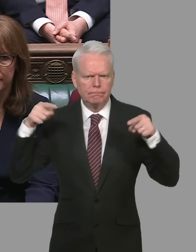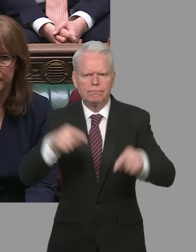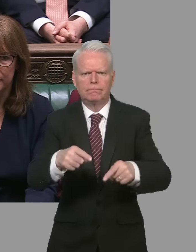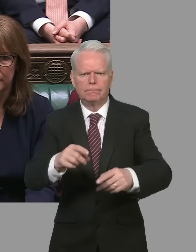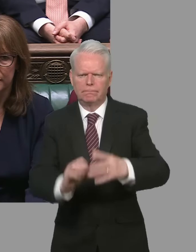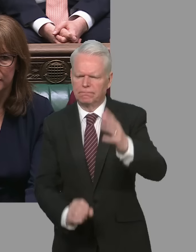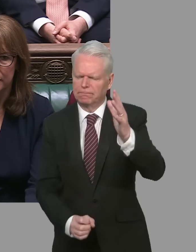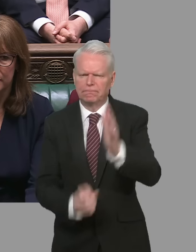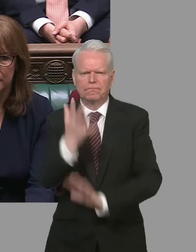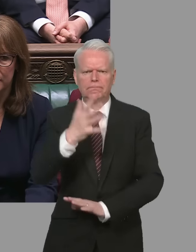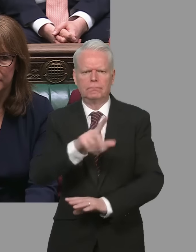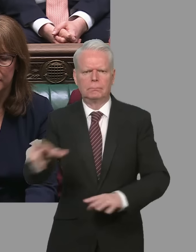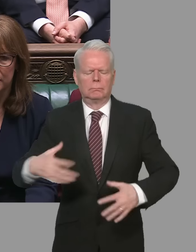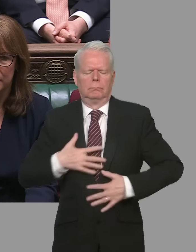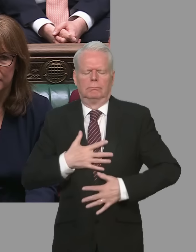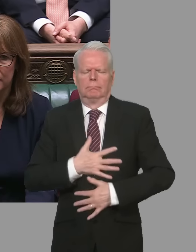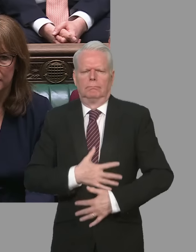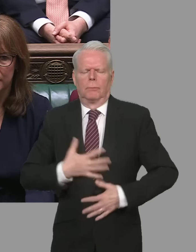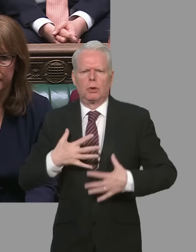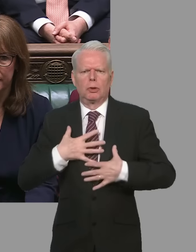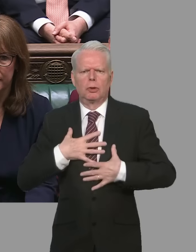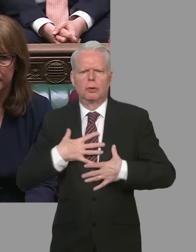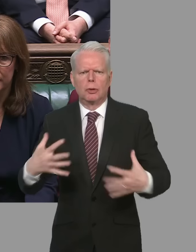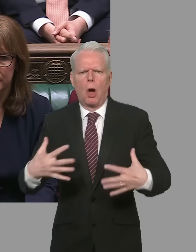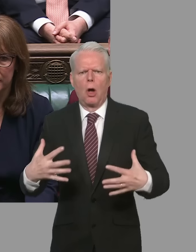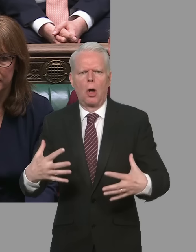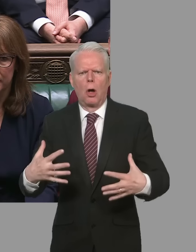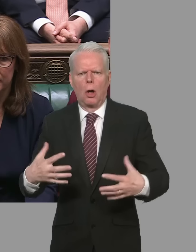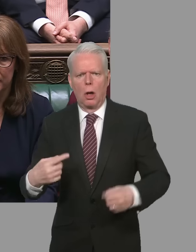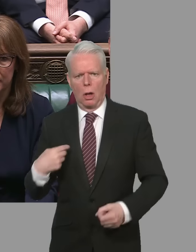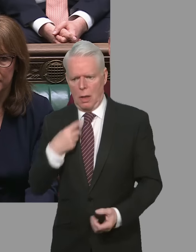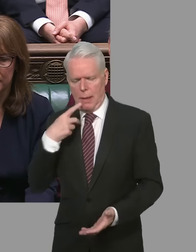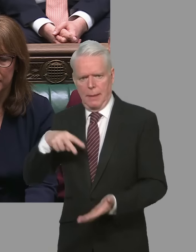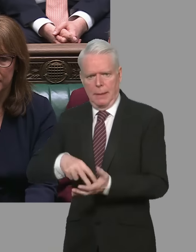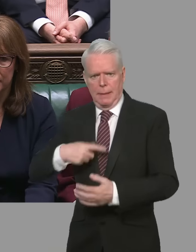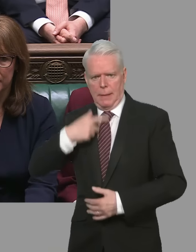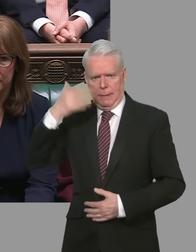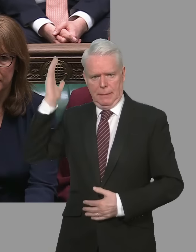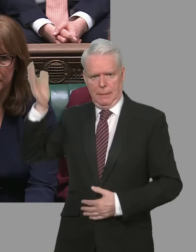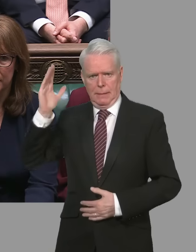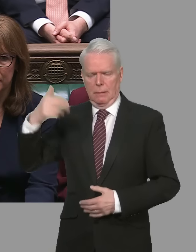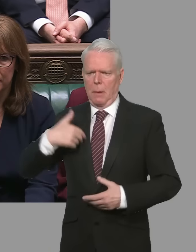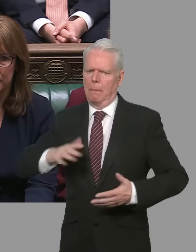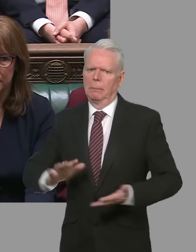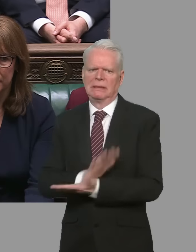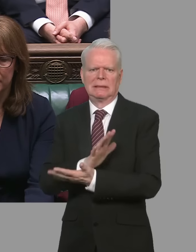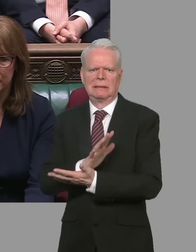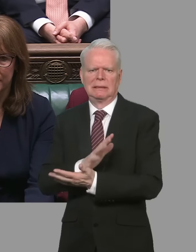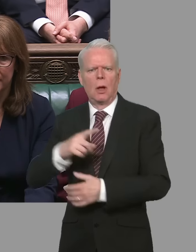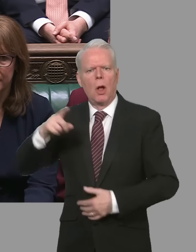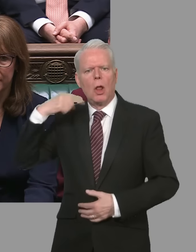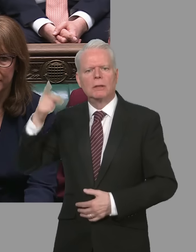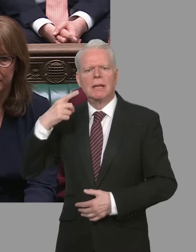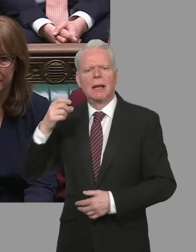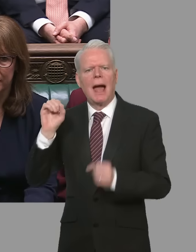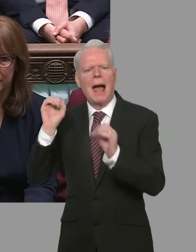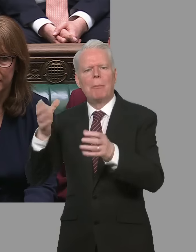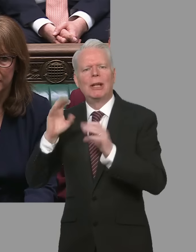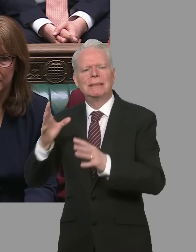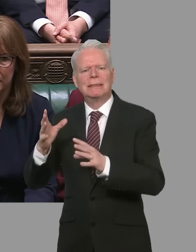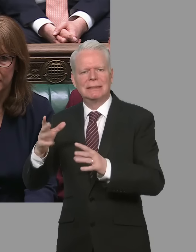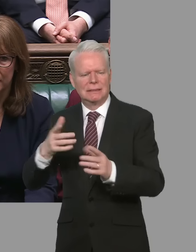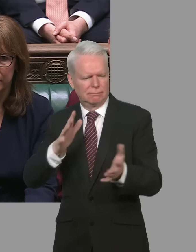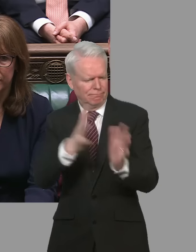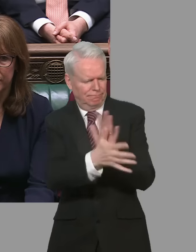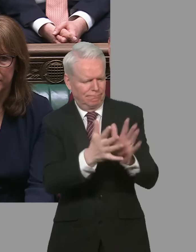Hatzola ambulances and that the NHS will pay for the permanent replacements. We're also accelerating our social